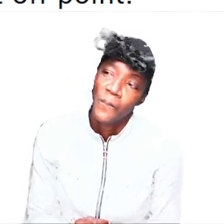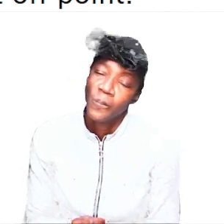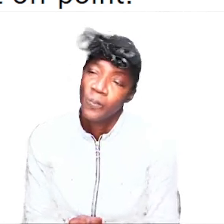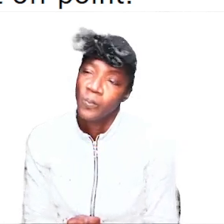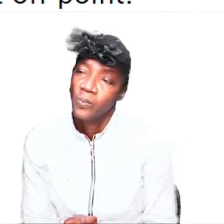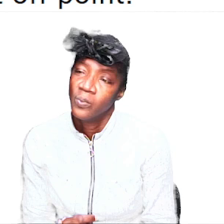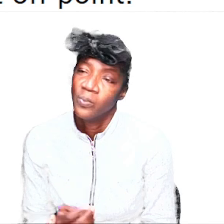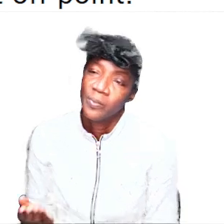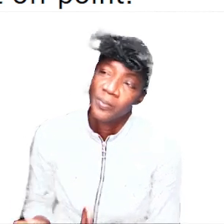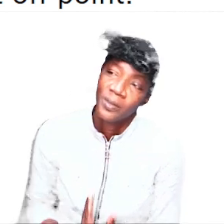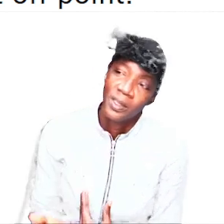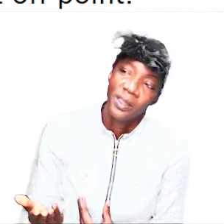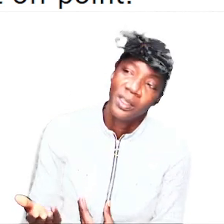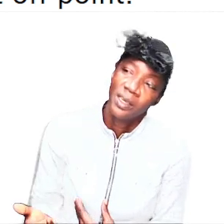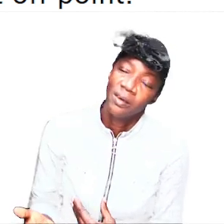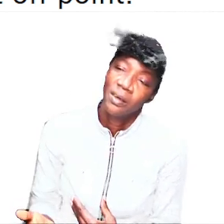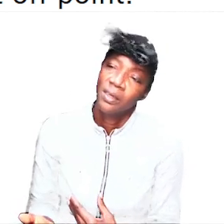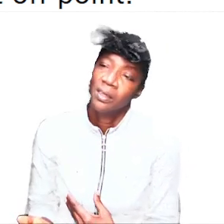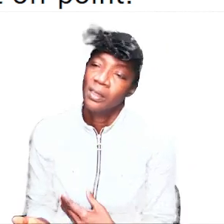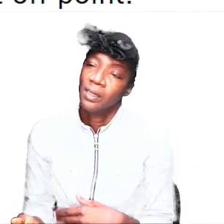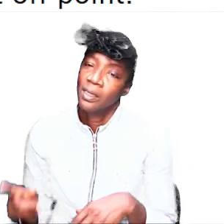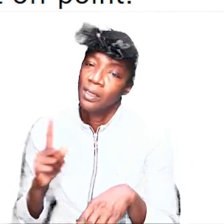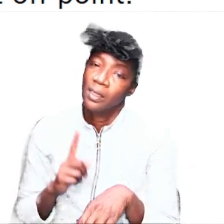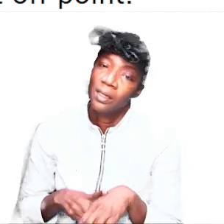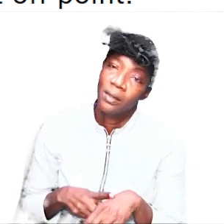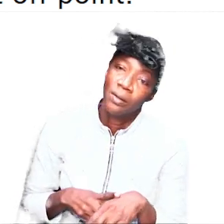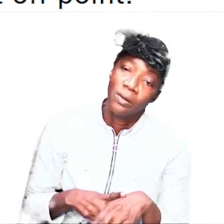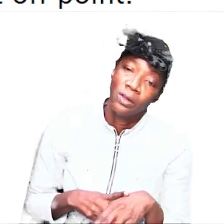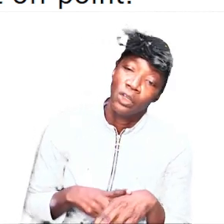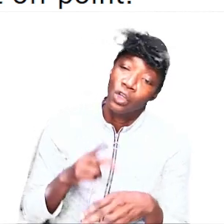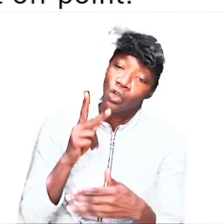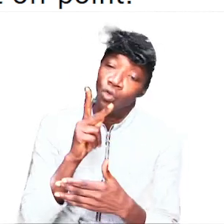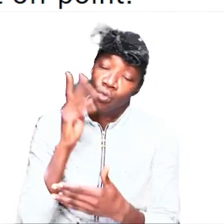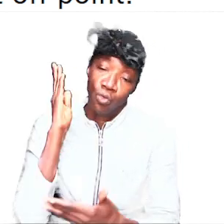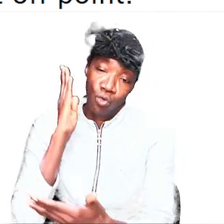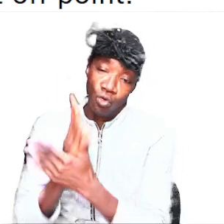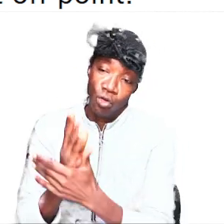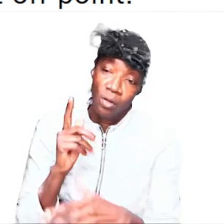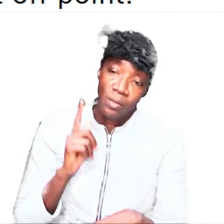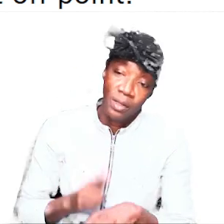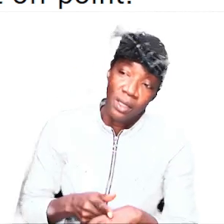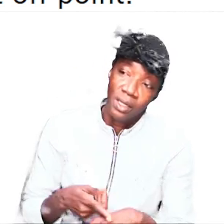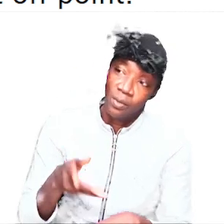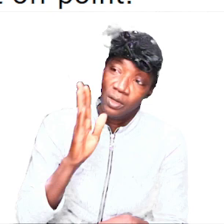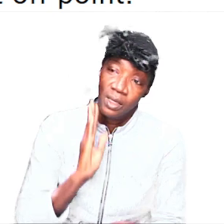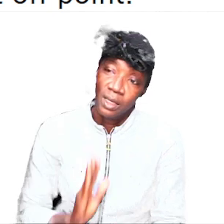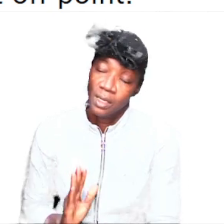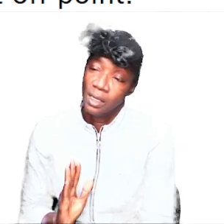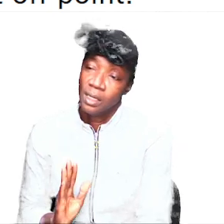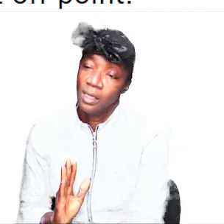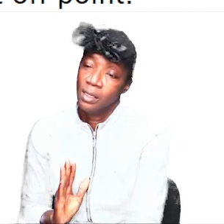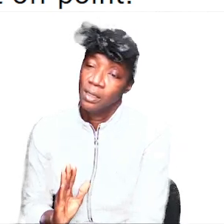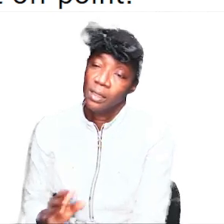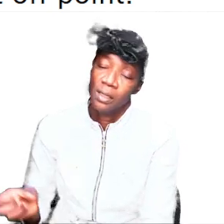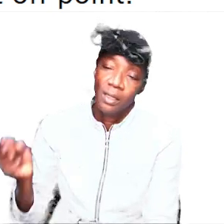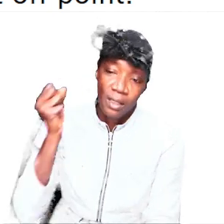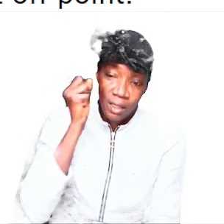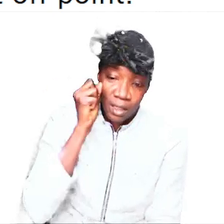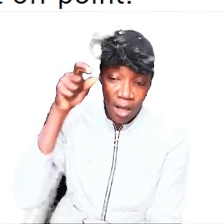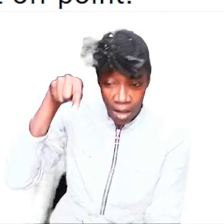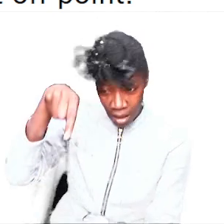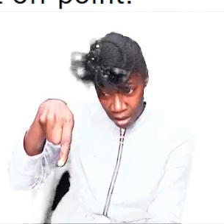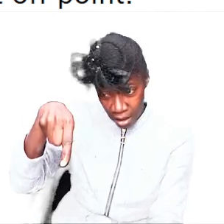But there is a cutoff point with God. And for Saul, this was